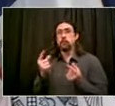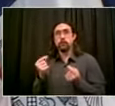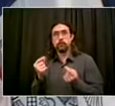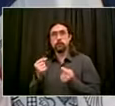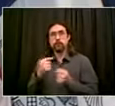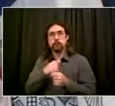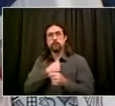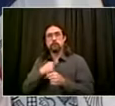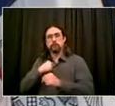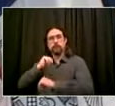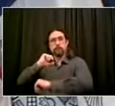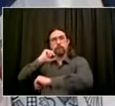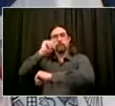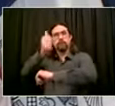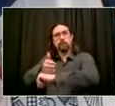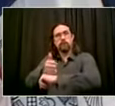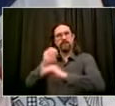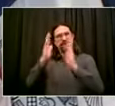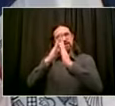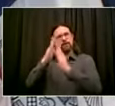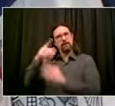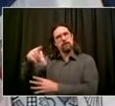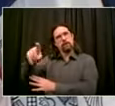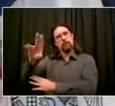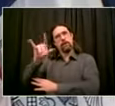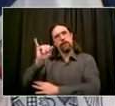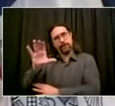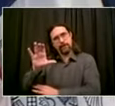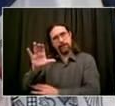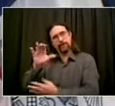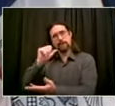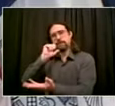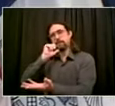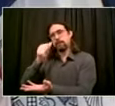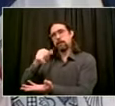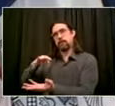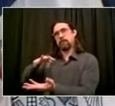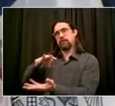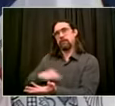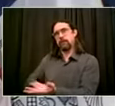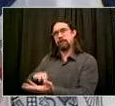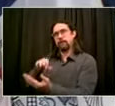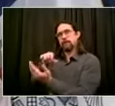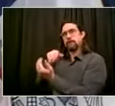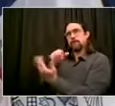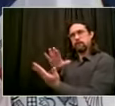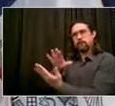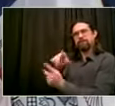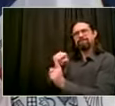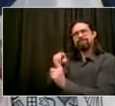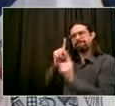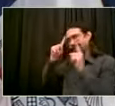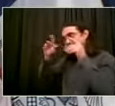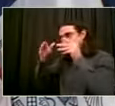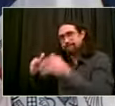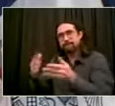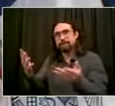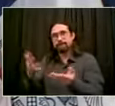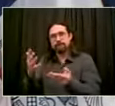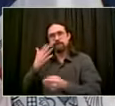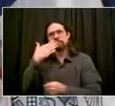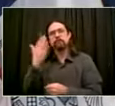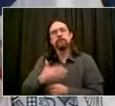custodial services and became the template for what we looked at here with school buses. With school buses, and I go back, you know, not only